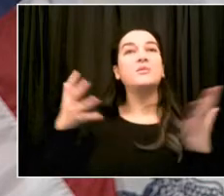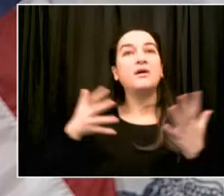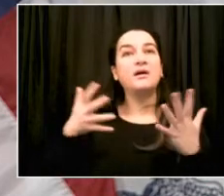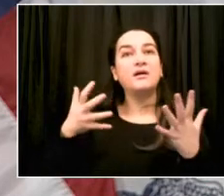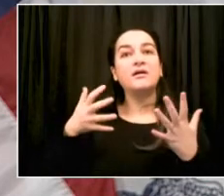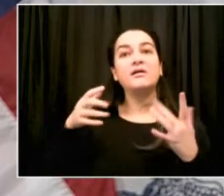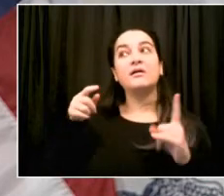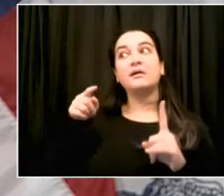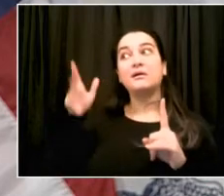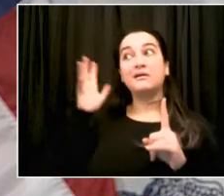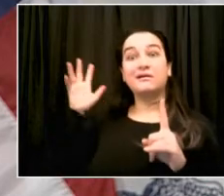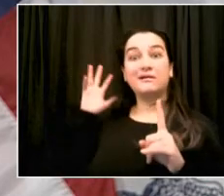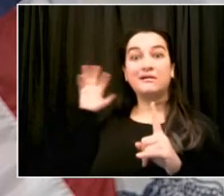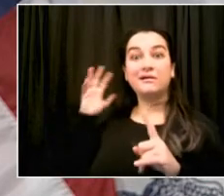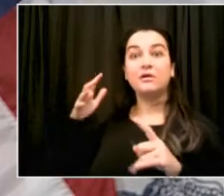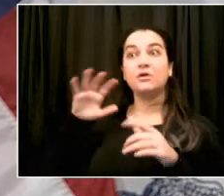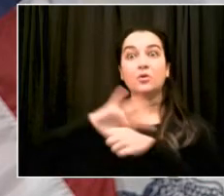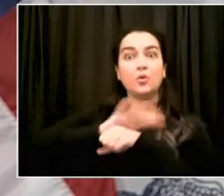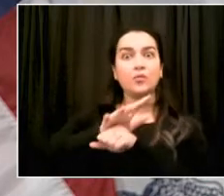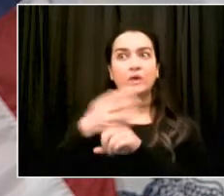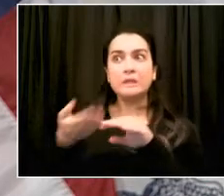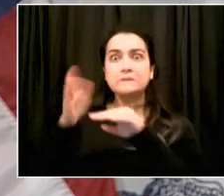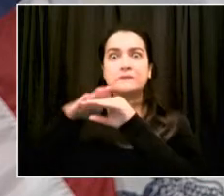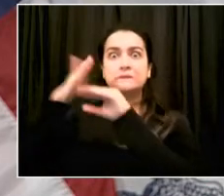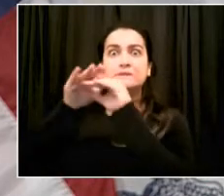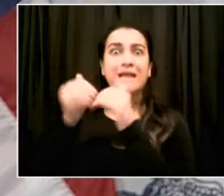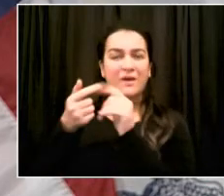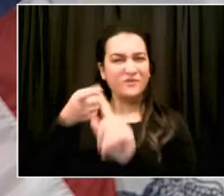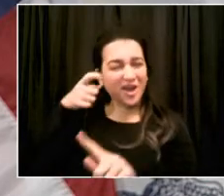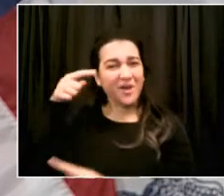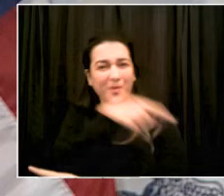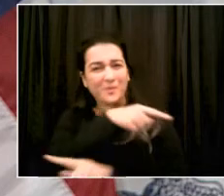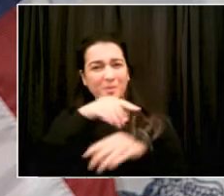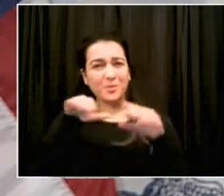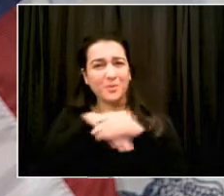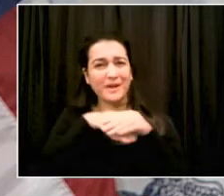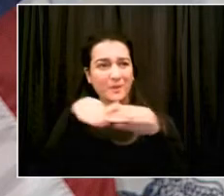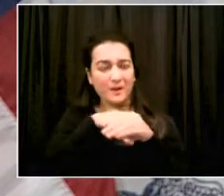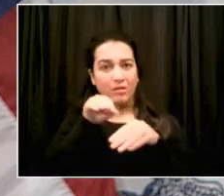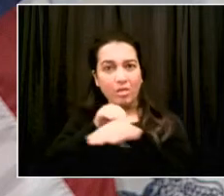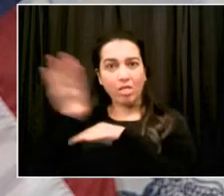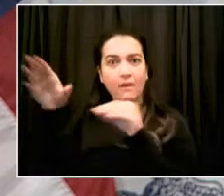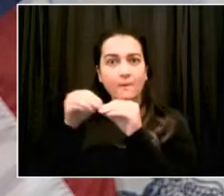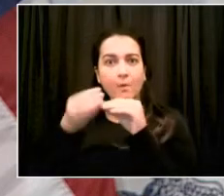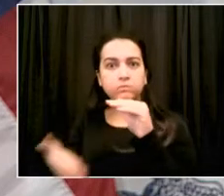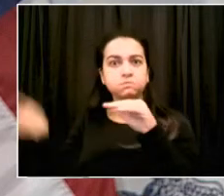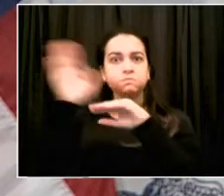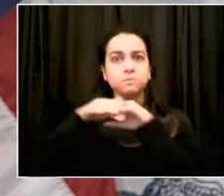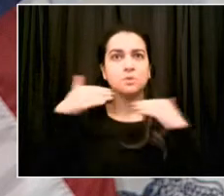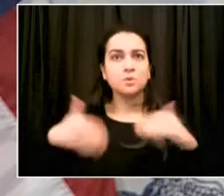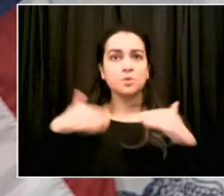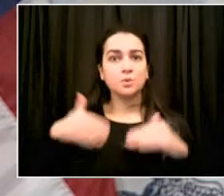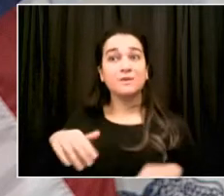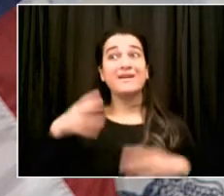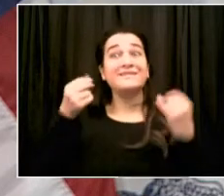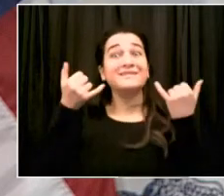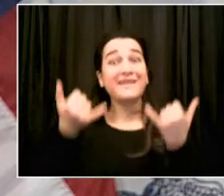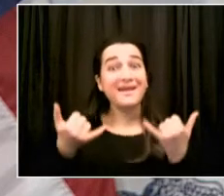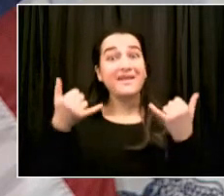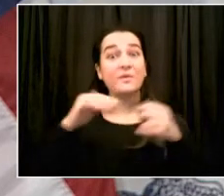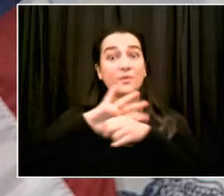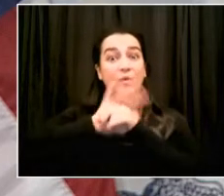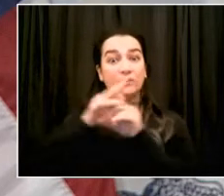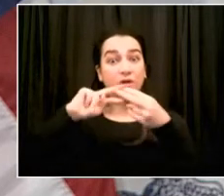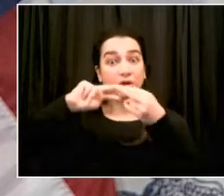variants out there. There's still a lot of open questions. So health department will be front and center in determining how to do this